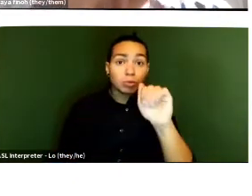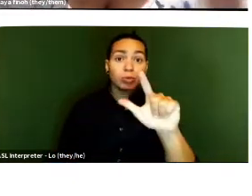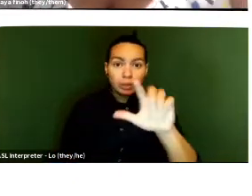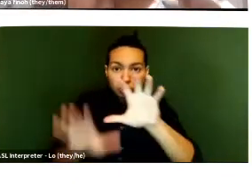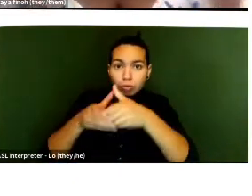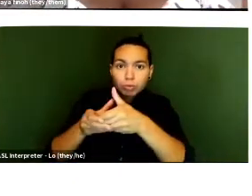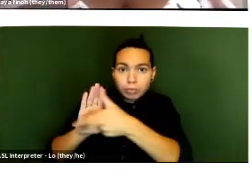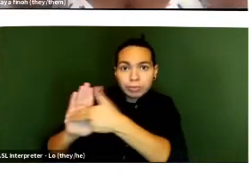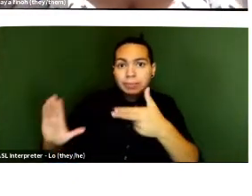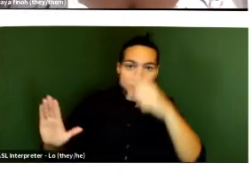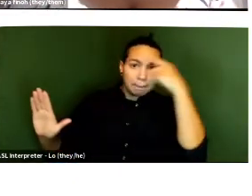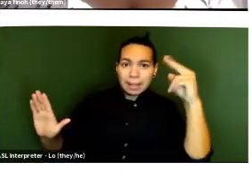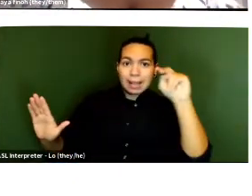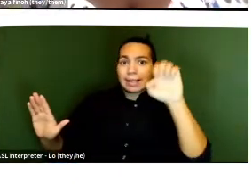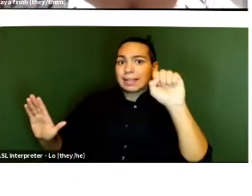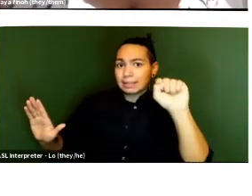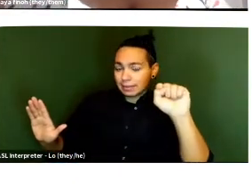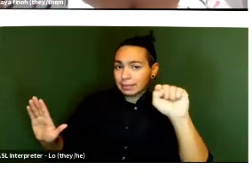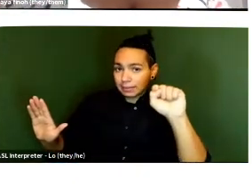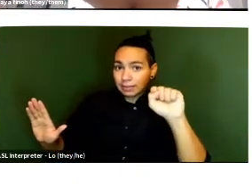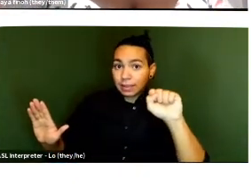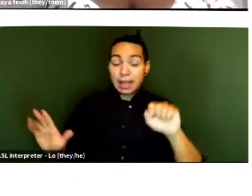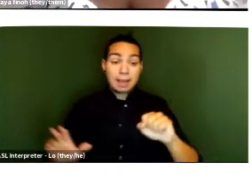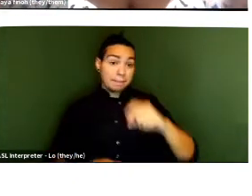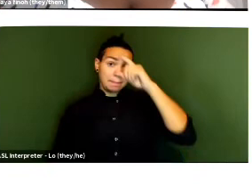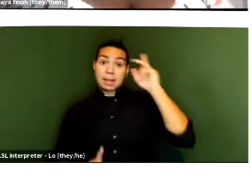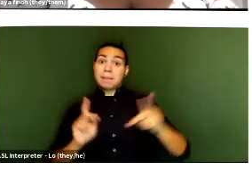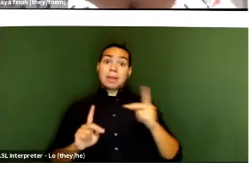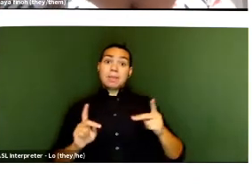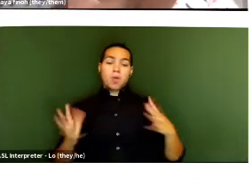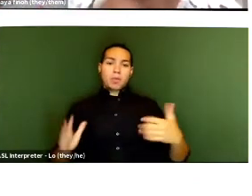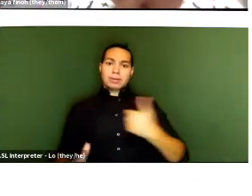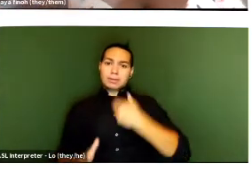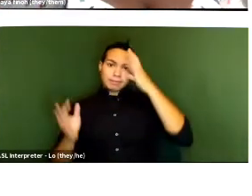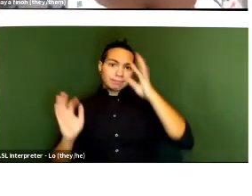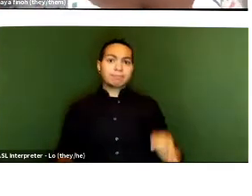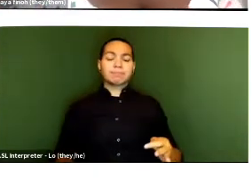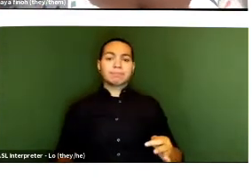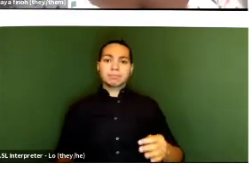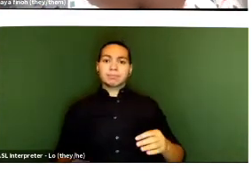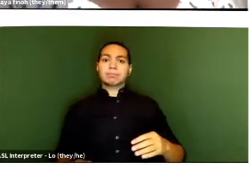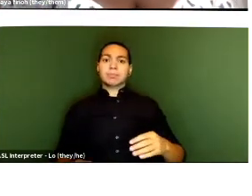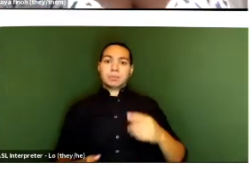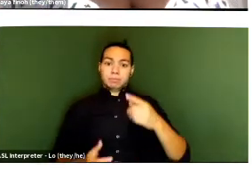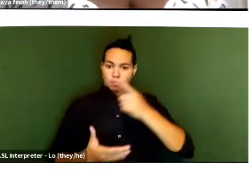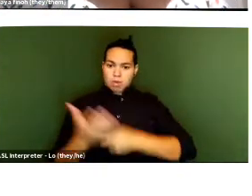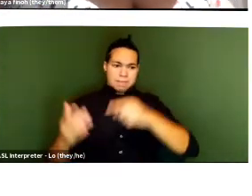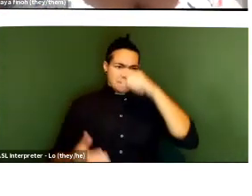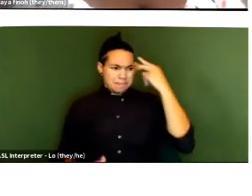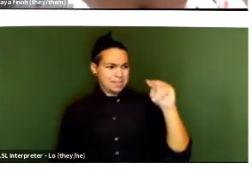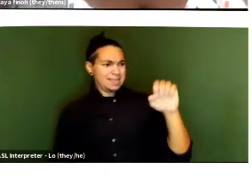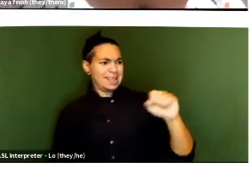And of course, note that Black people have self-determined and self-defined Blackness to mean a variety of things,